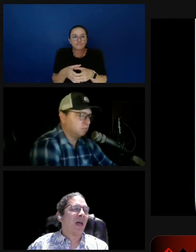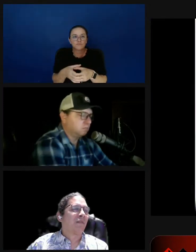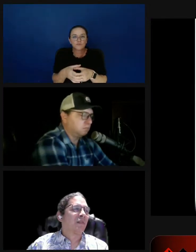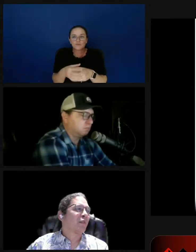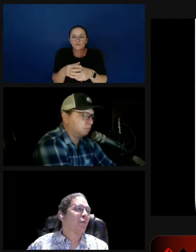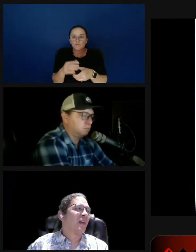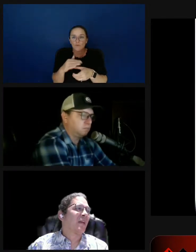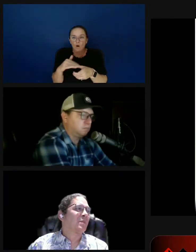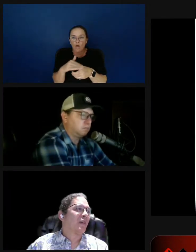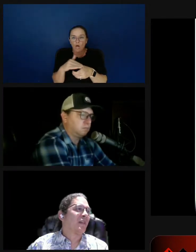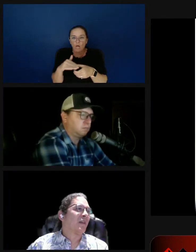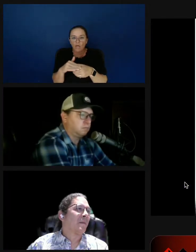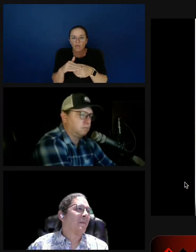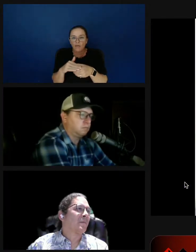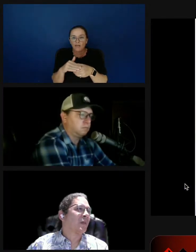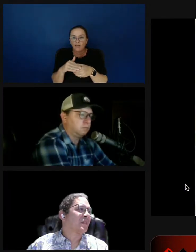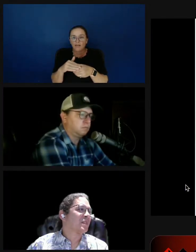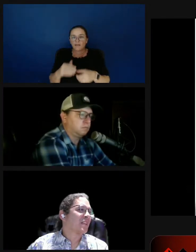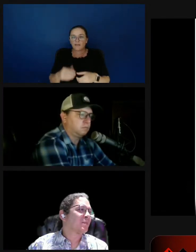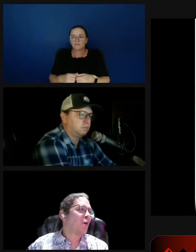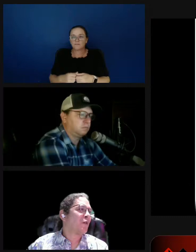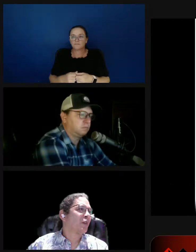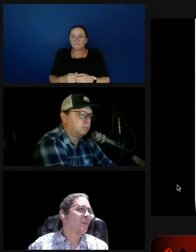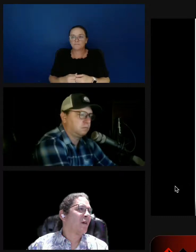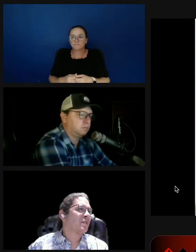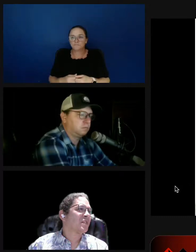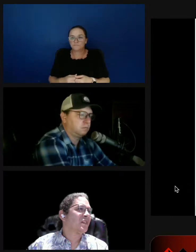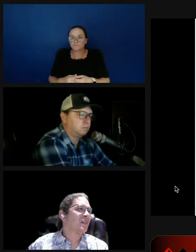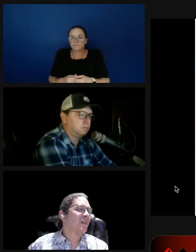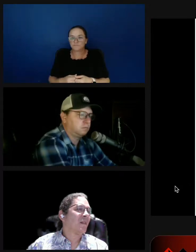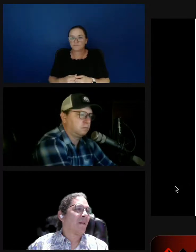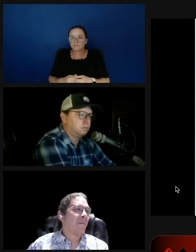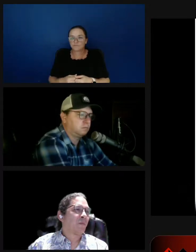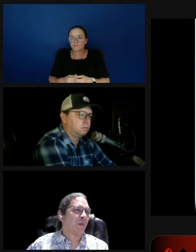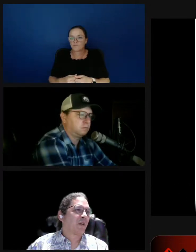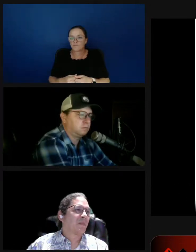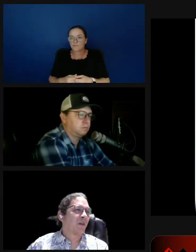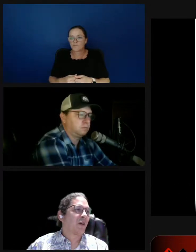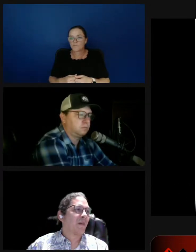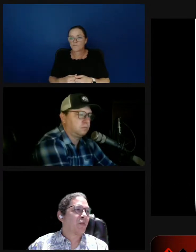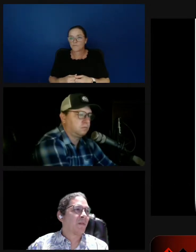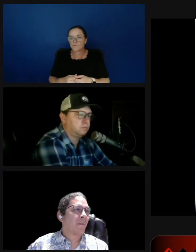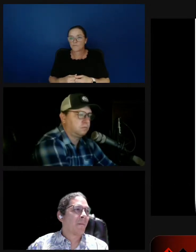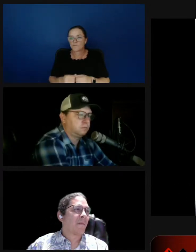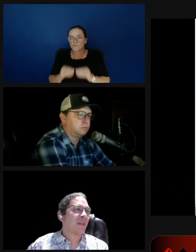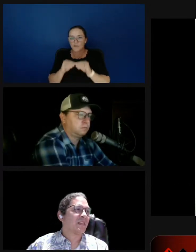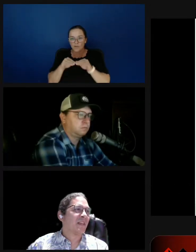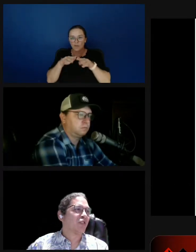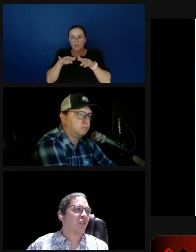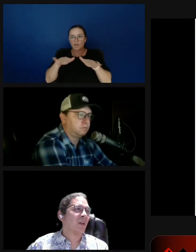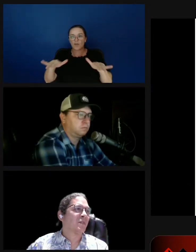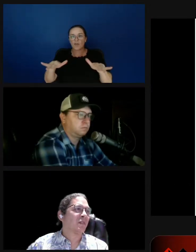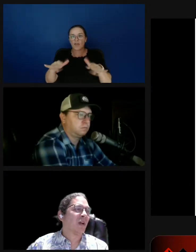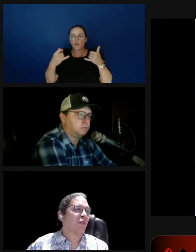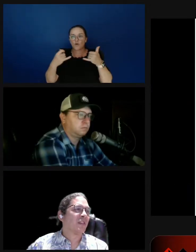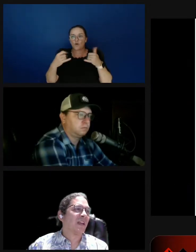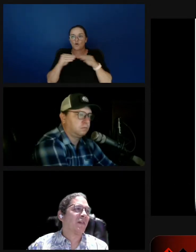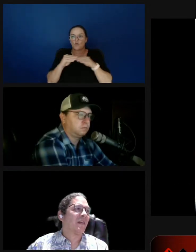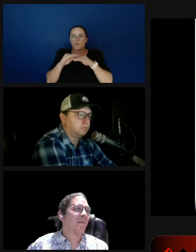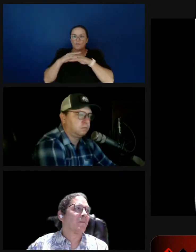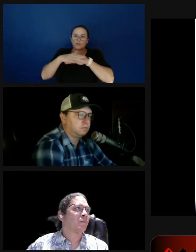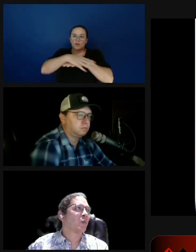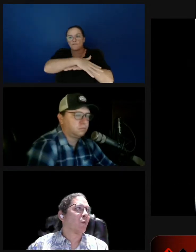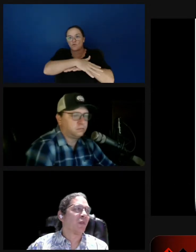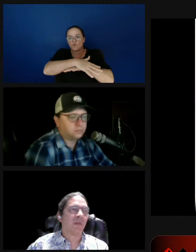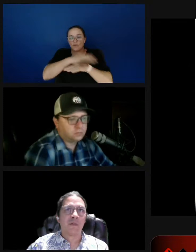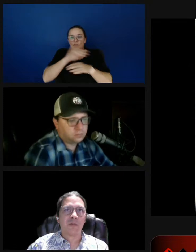overturned with lava 3 times right in there. And since that's small and a little bit hard to see, or here comes our current eruption, and you can see it actually comes and covers that